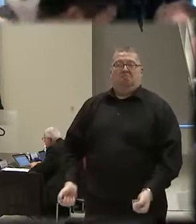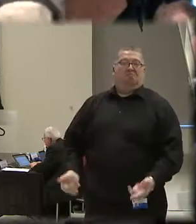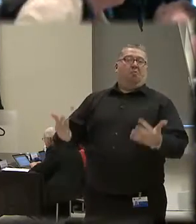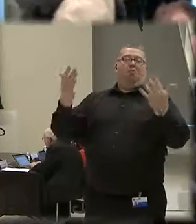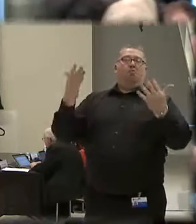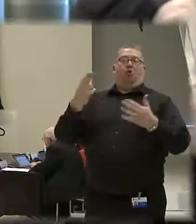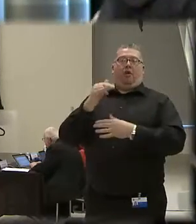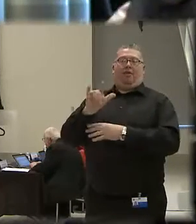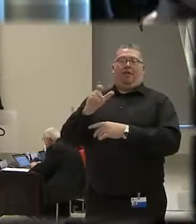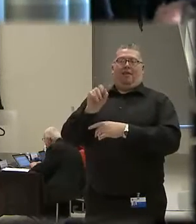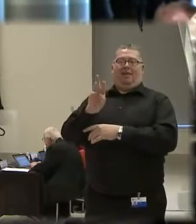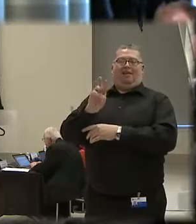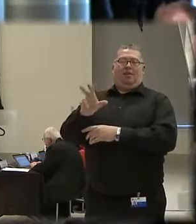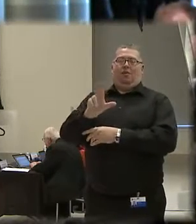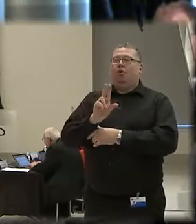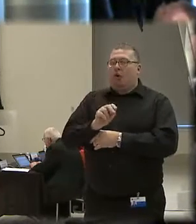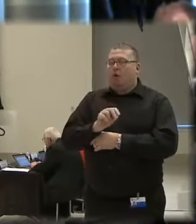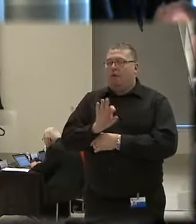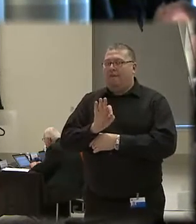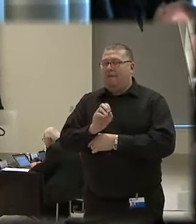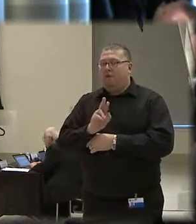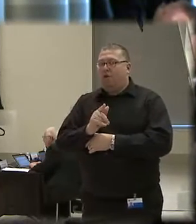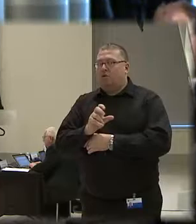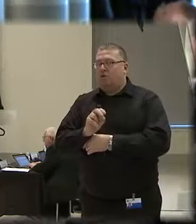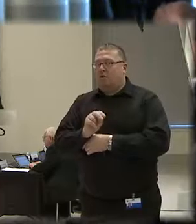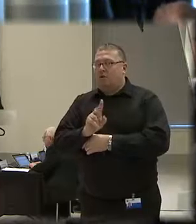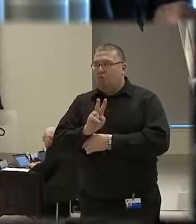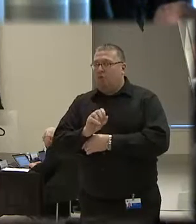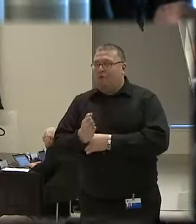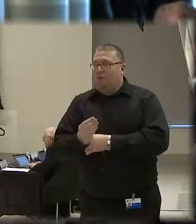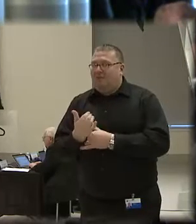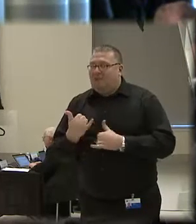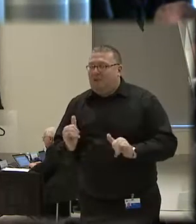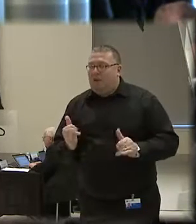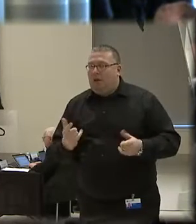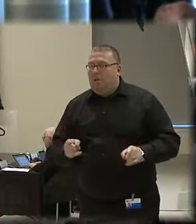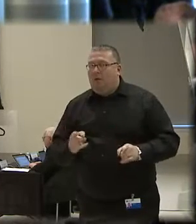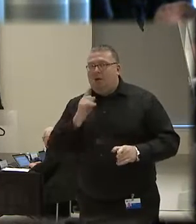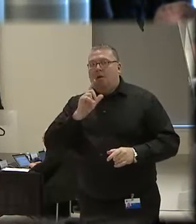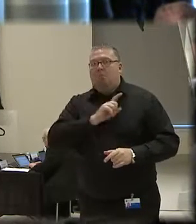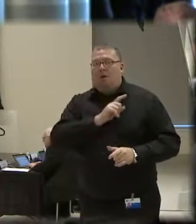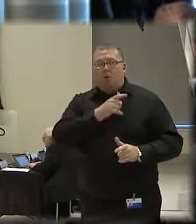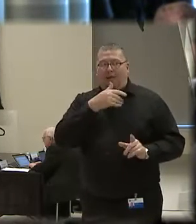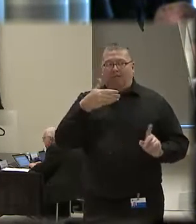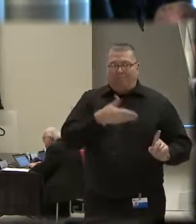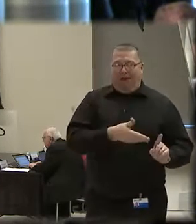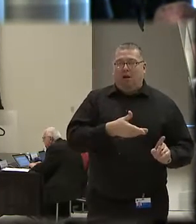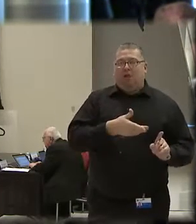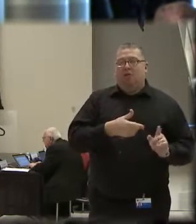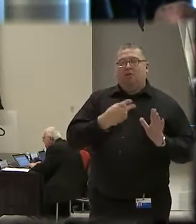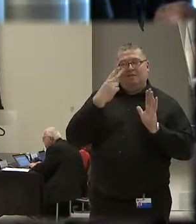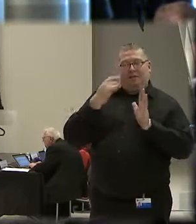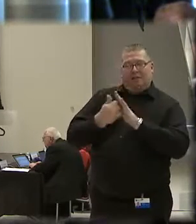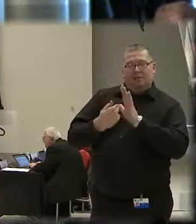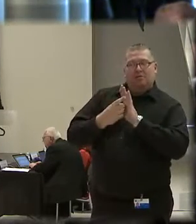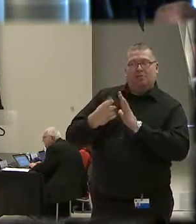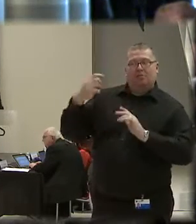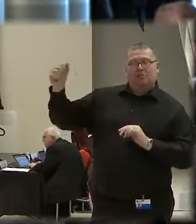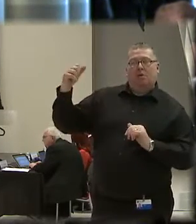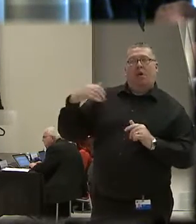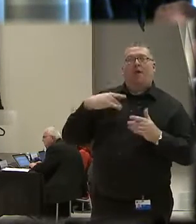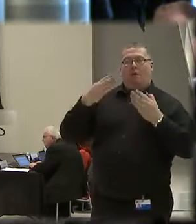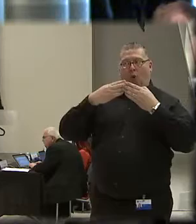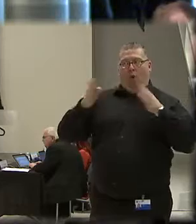1963, no, Ferguson 2014. So it's important for the police who are on site at these demonstrations to maintain an